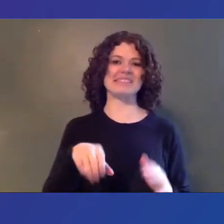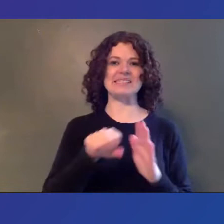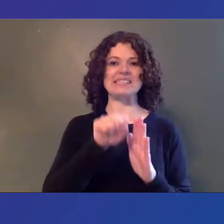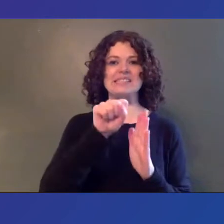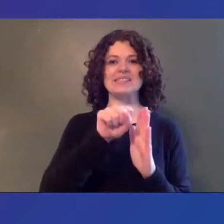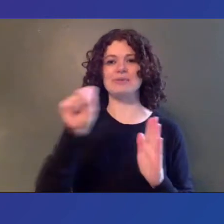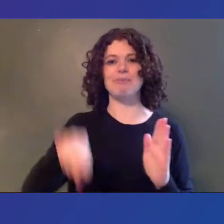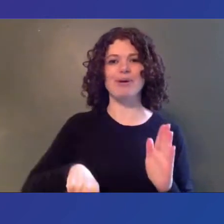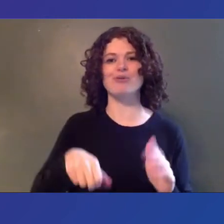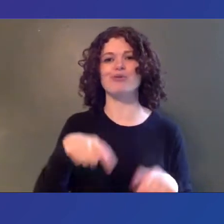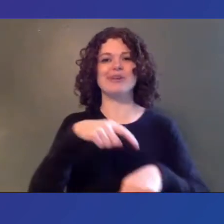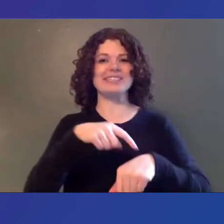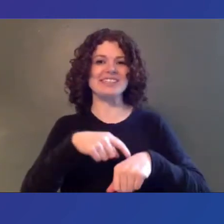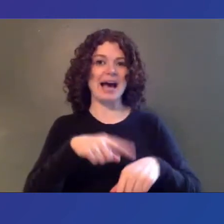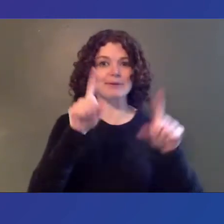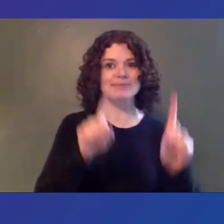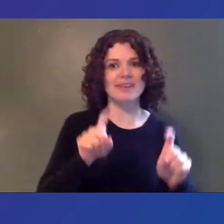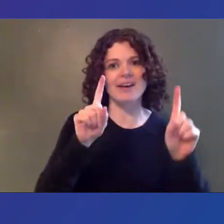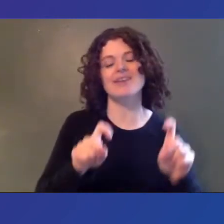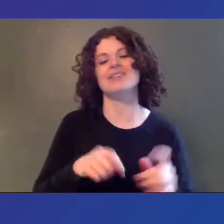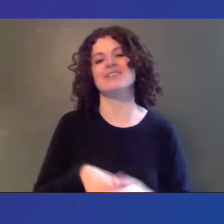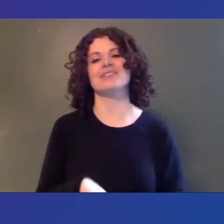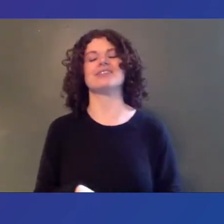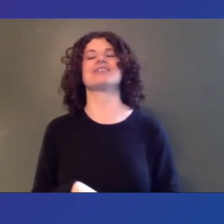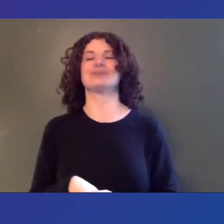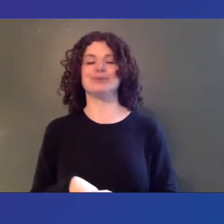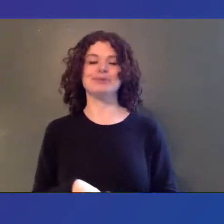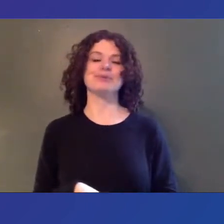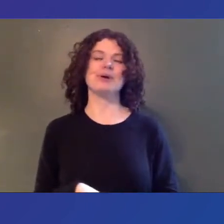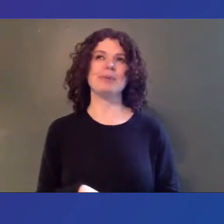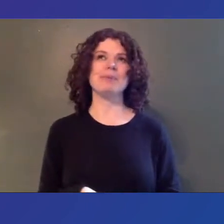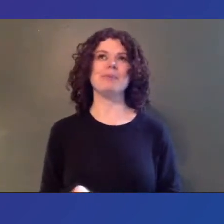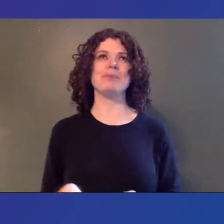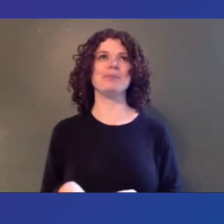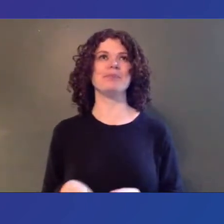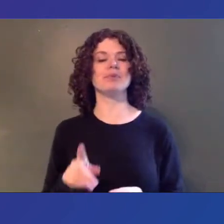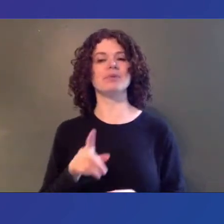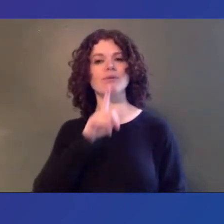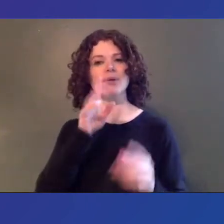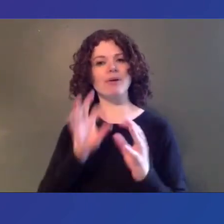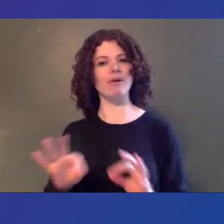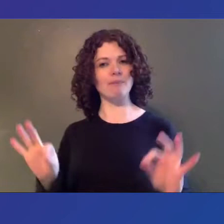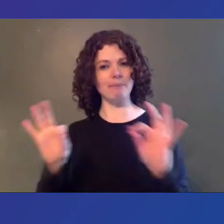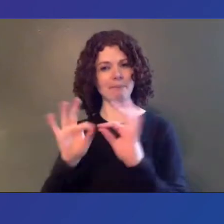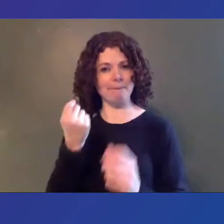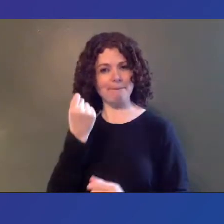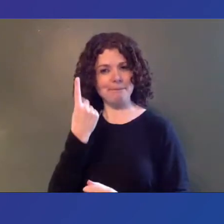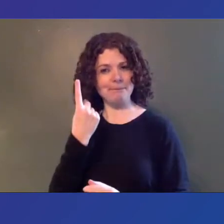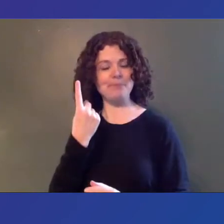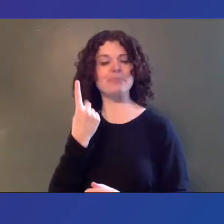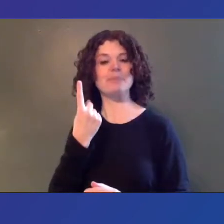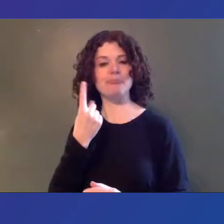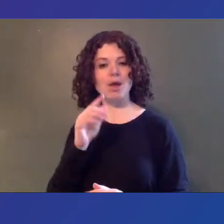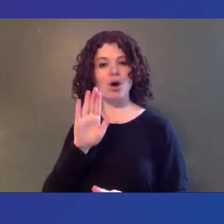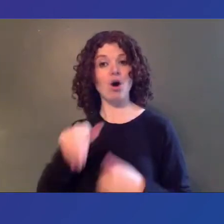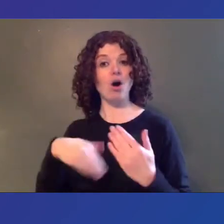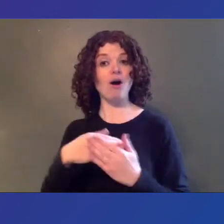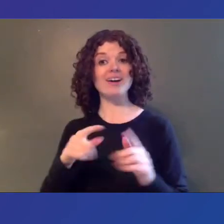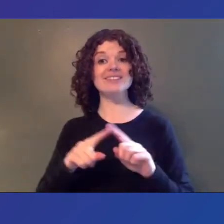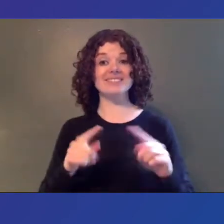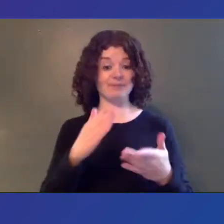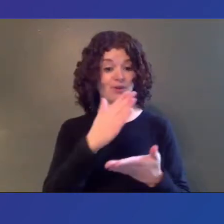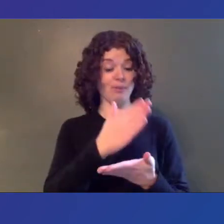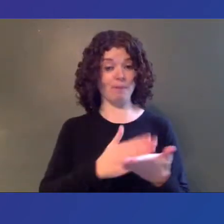but I think it's about understanding how each of these parts can serve one